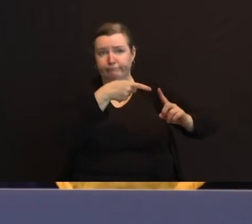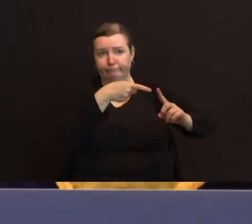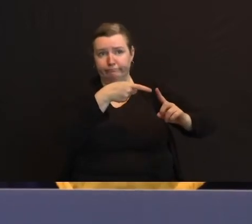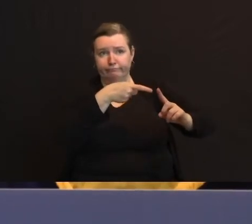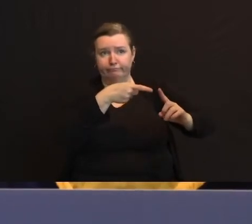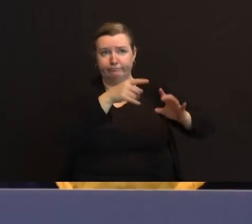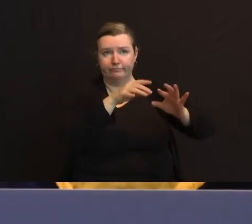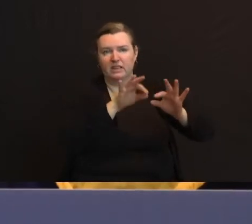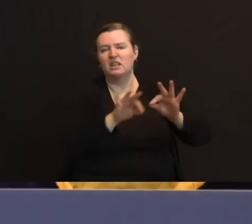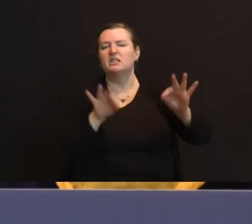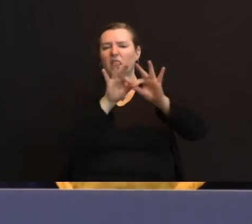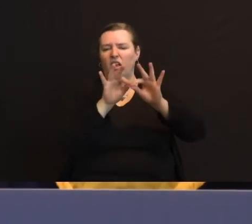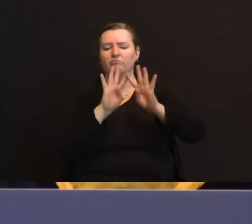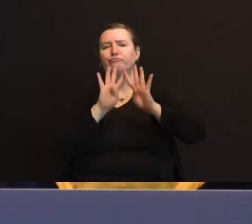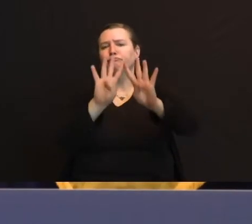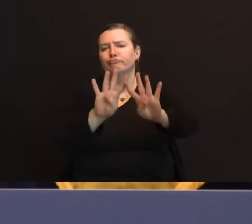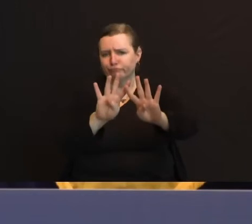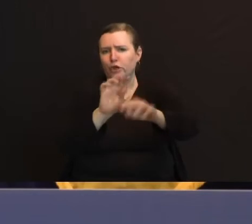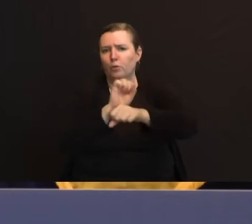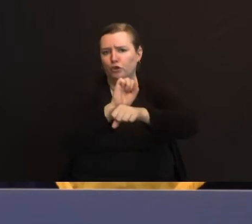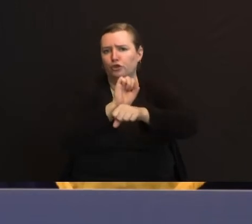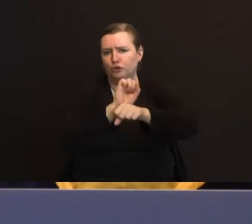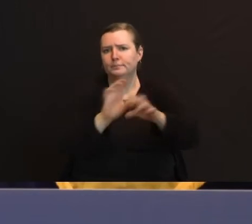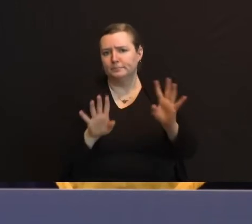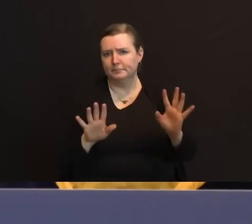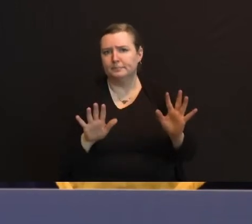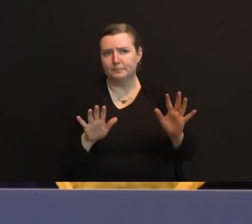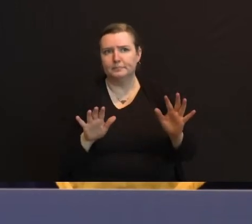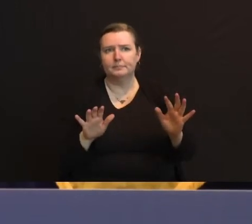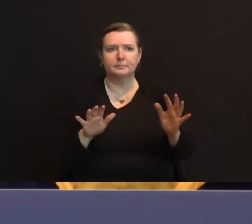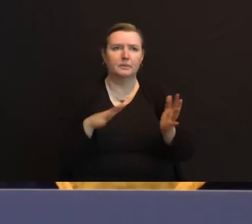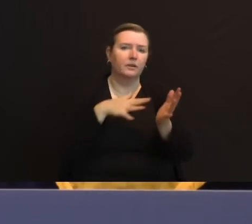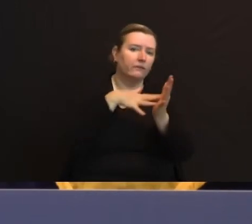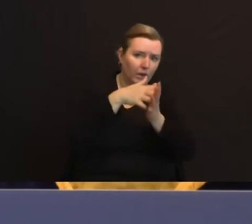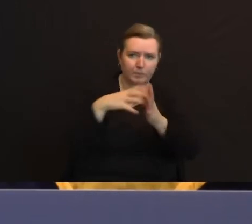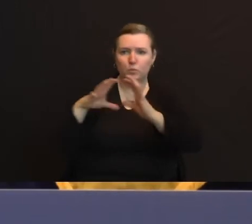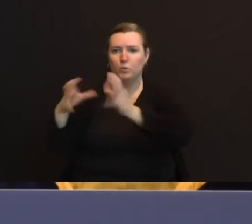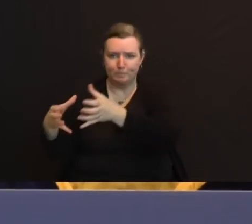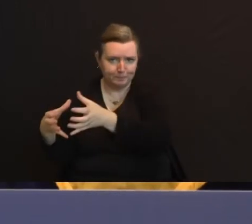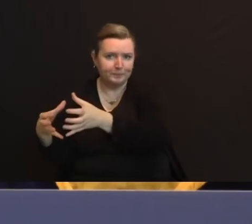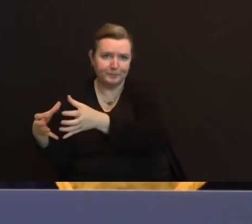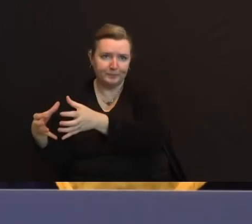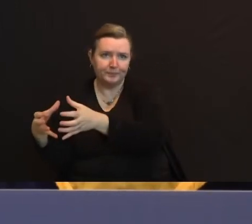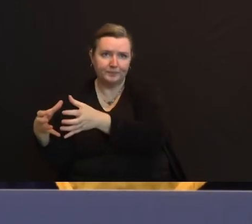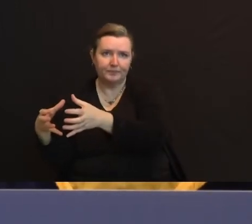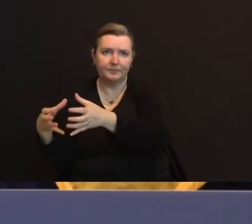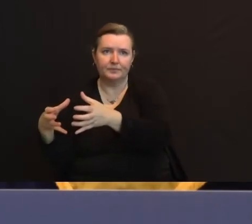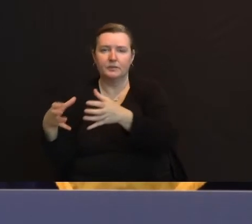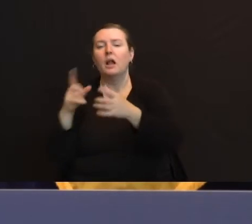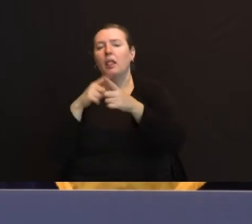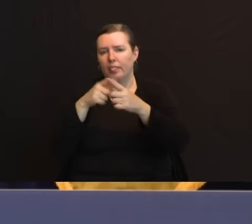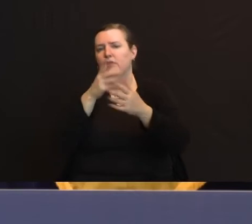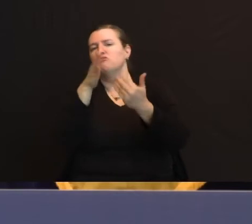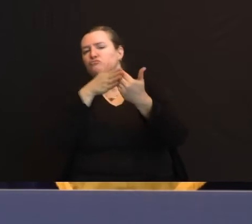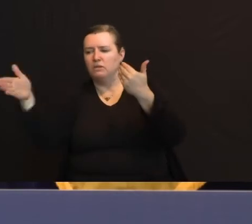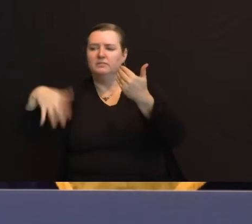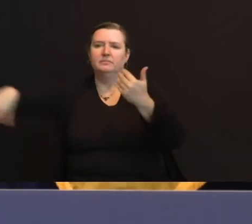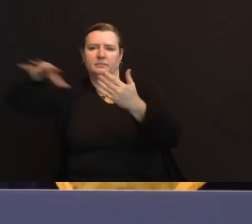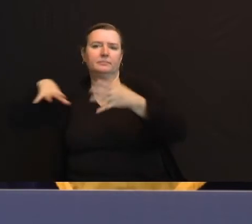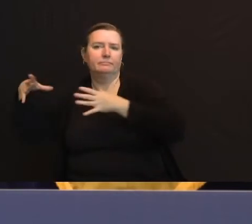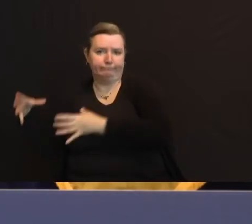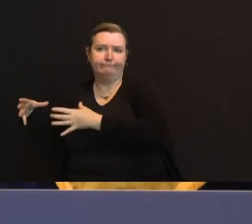workers, vulnerable populations, and expand out from there. I've said this on a number of occasions. What